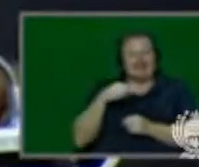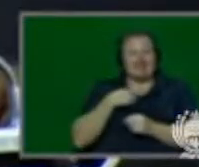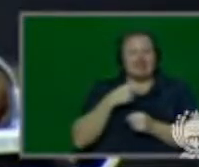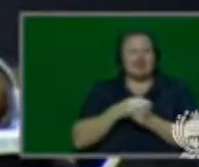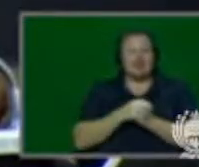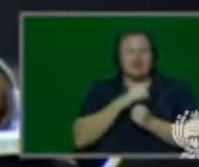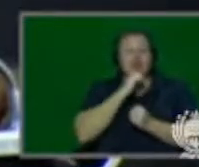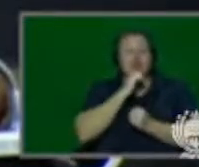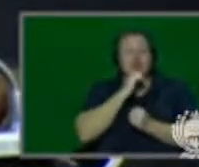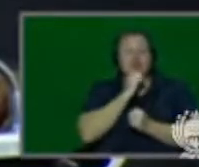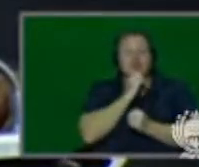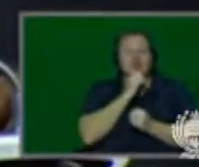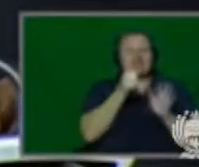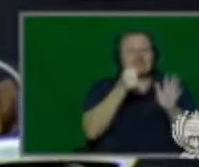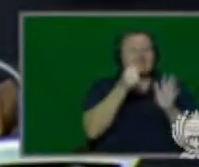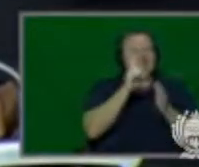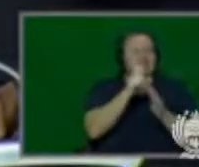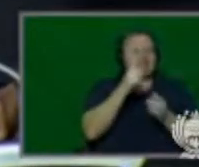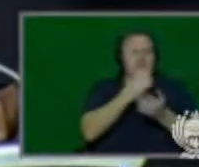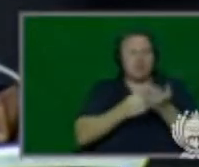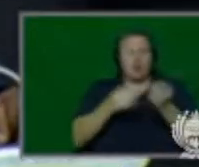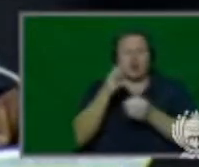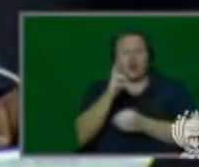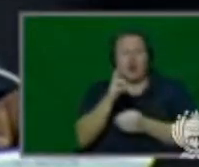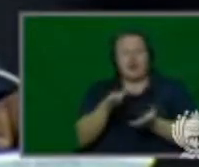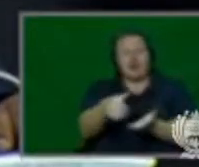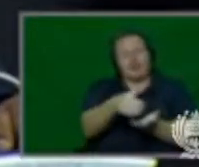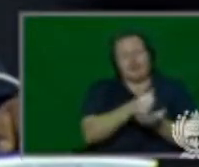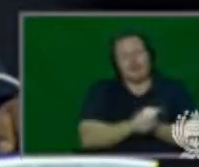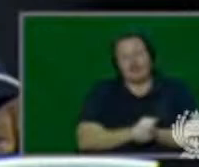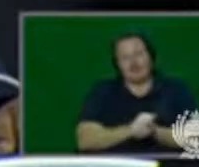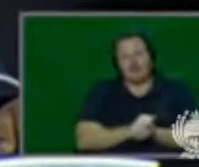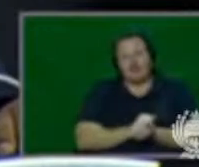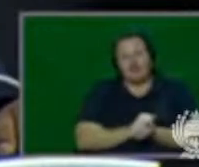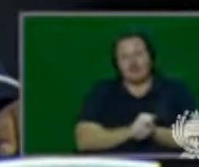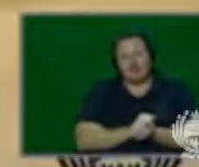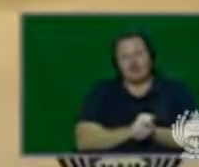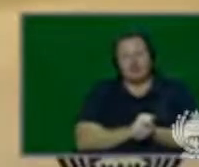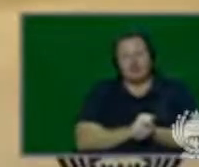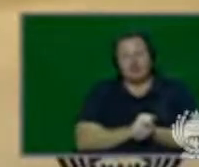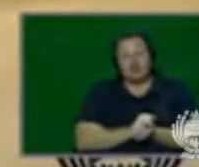revenue. It is more than what we spend on health,